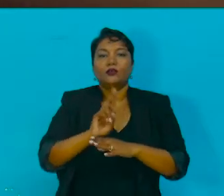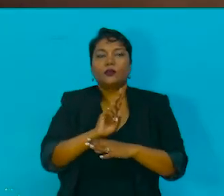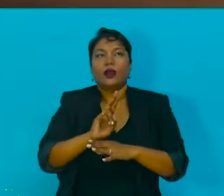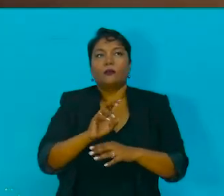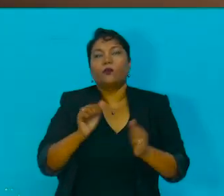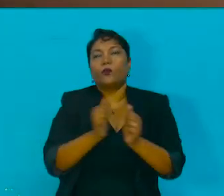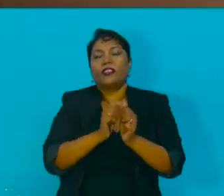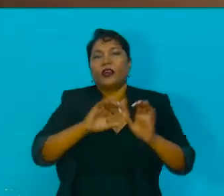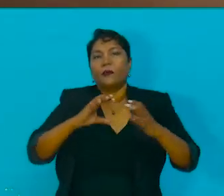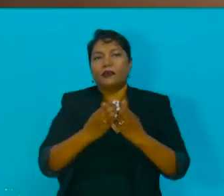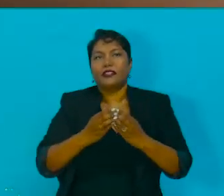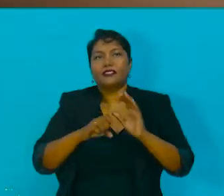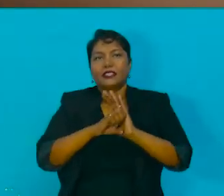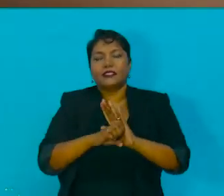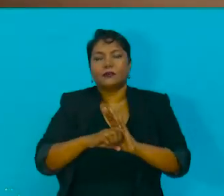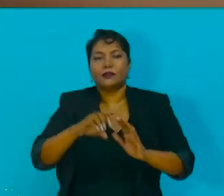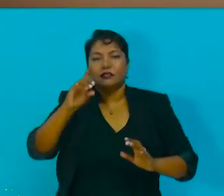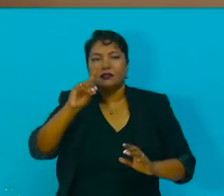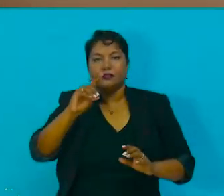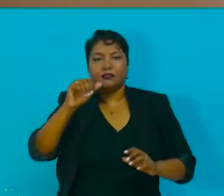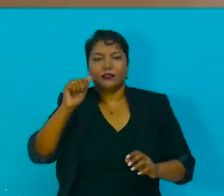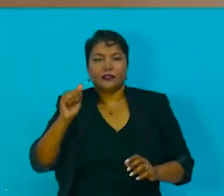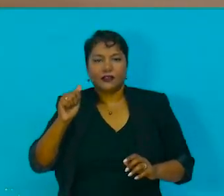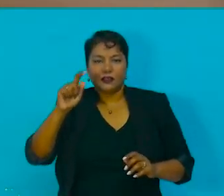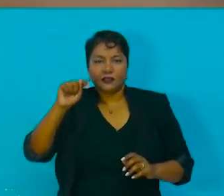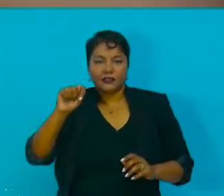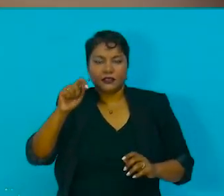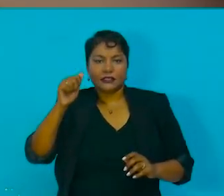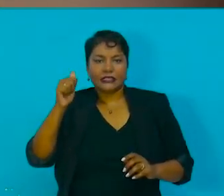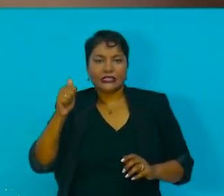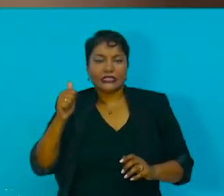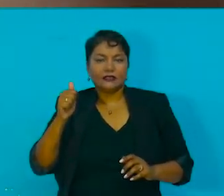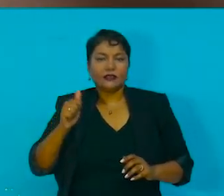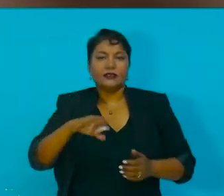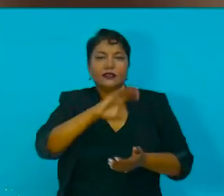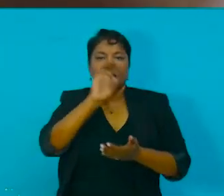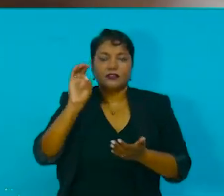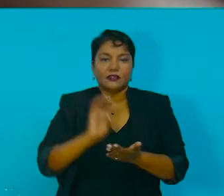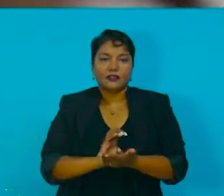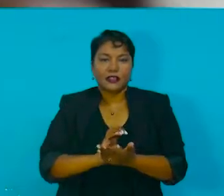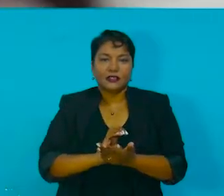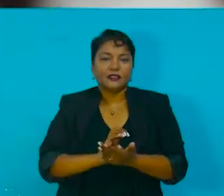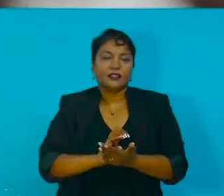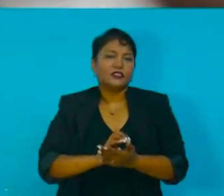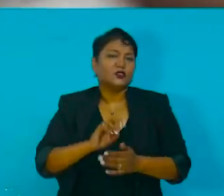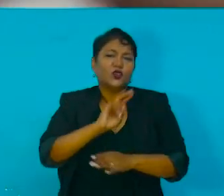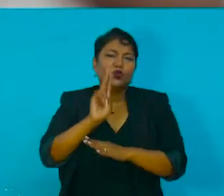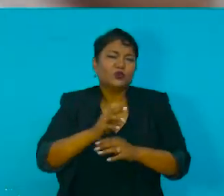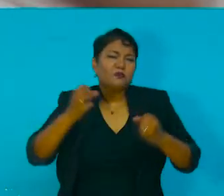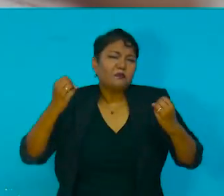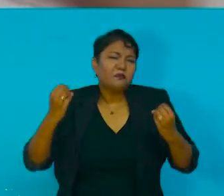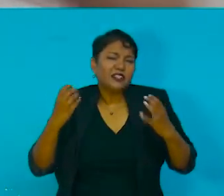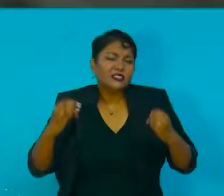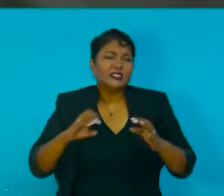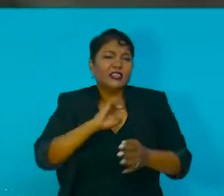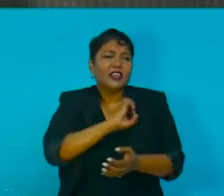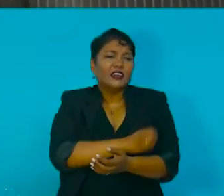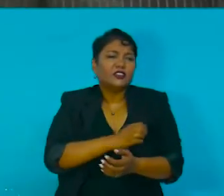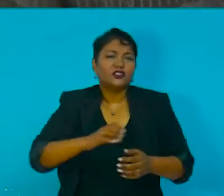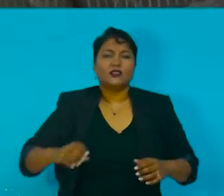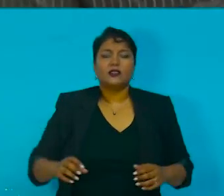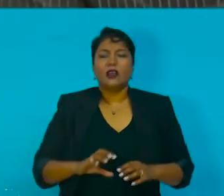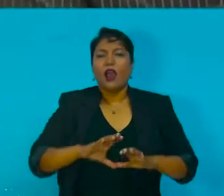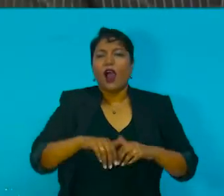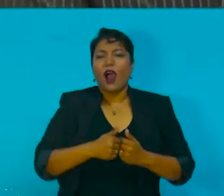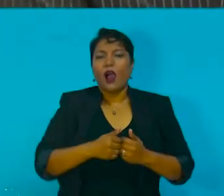decide, what we're going to take the plunge and make our organization more energy efficient. For example, like data centers, for example, which is a